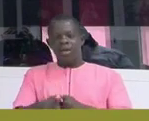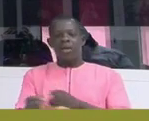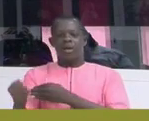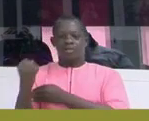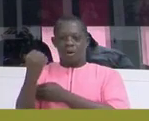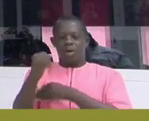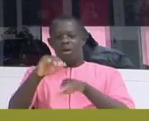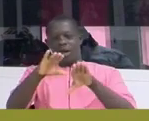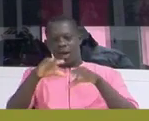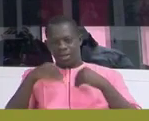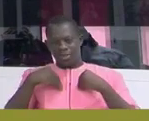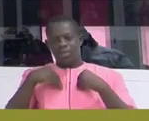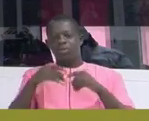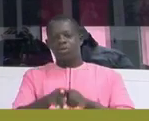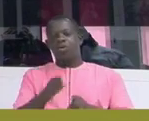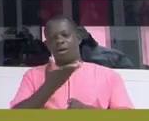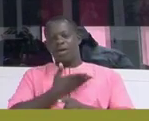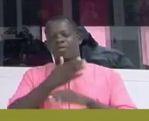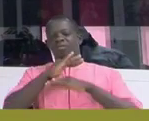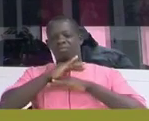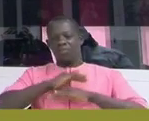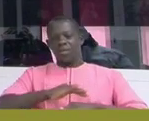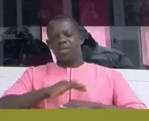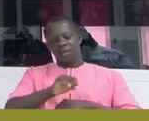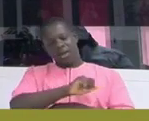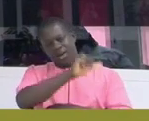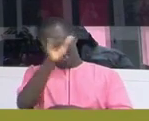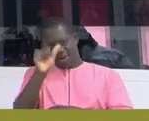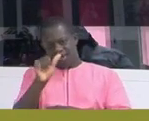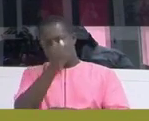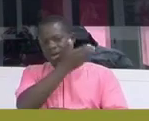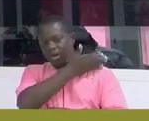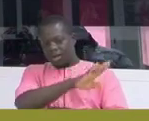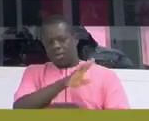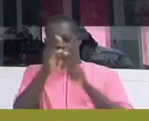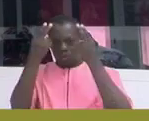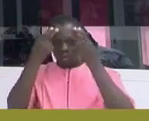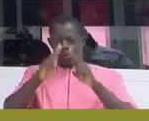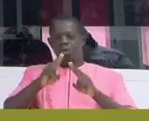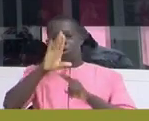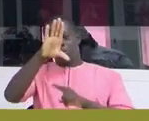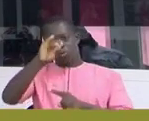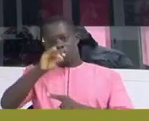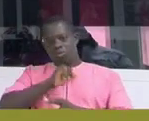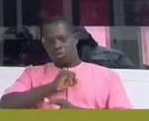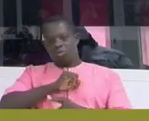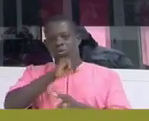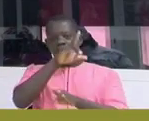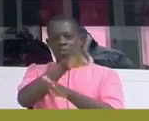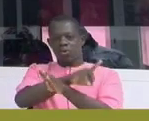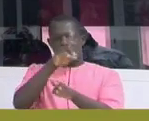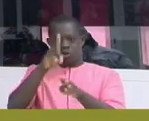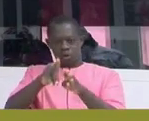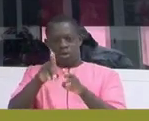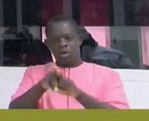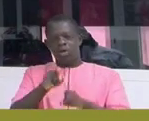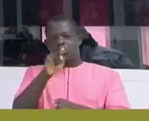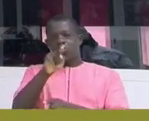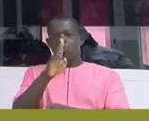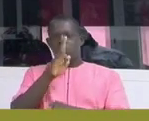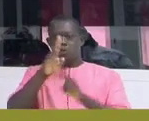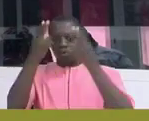them the willpower to exercise patience and to allow the due process to take its